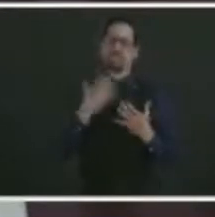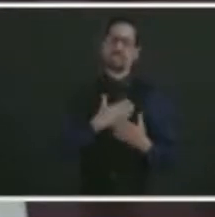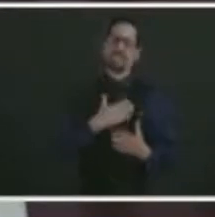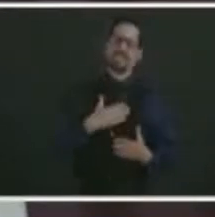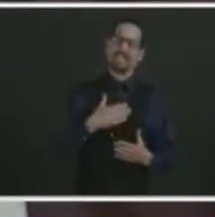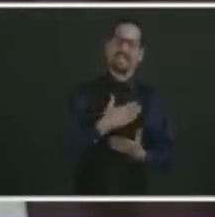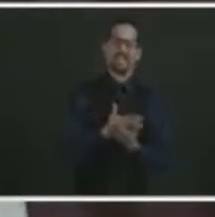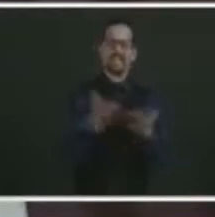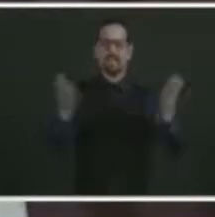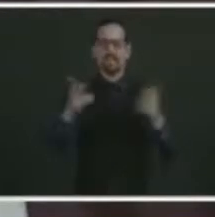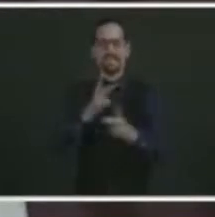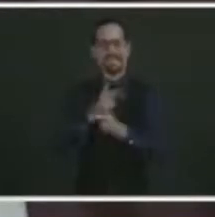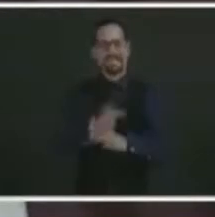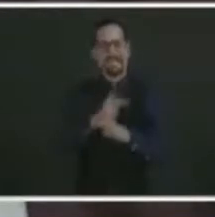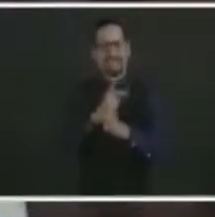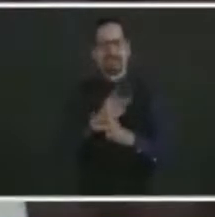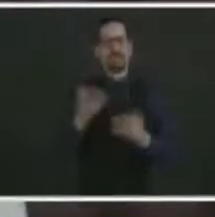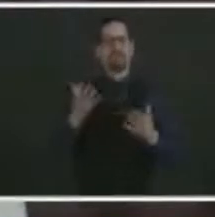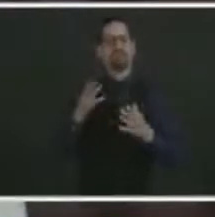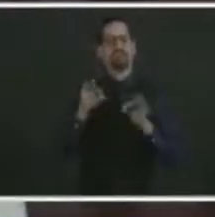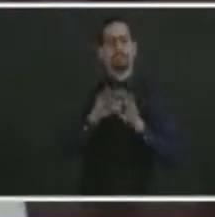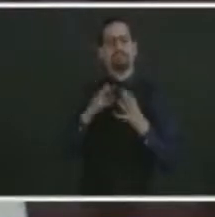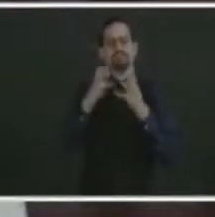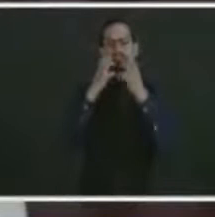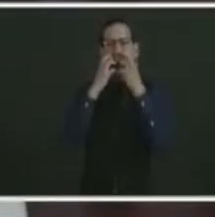another right now.